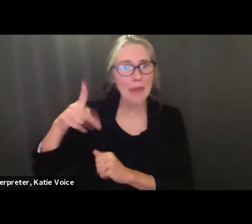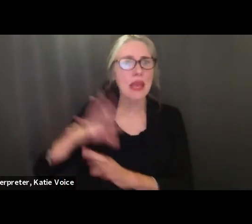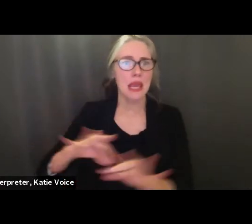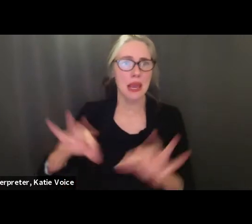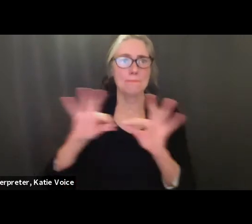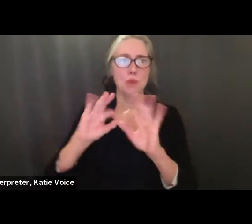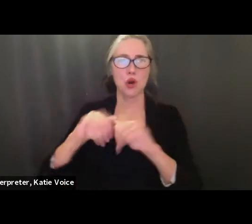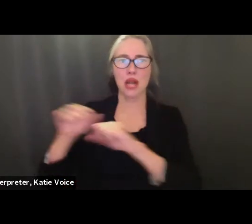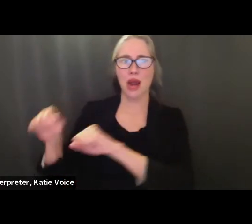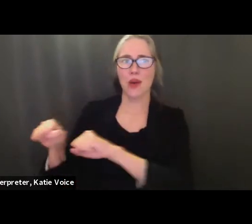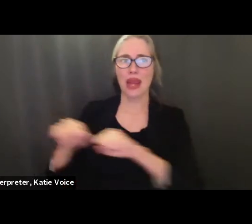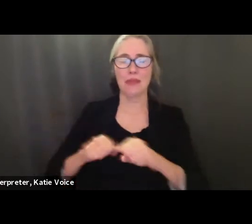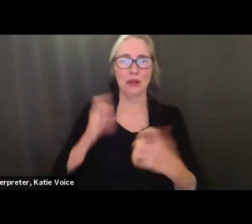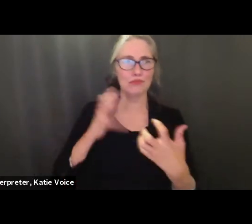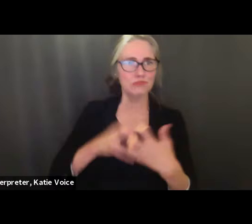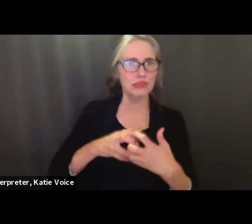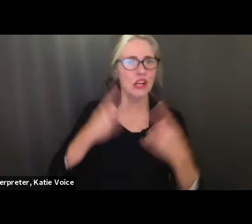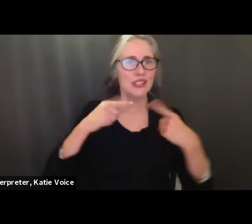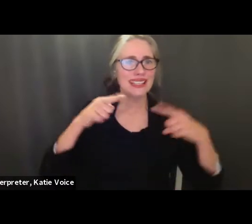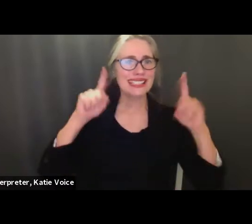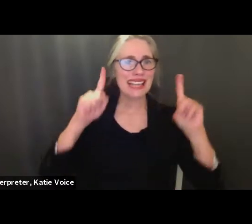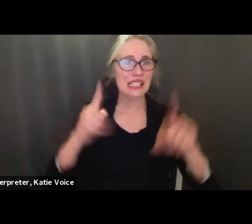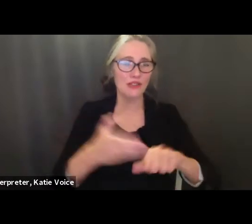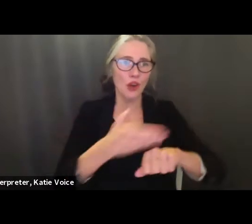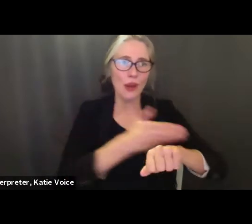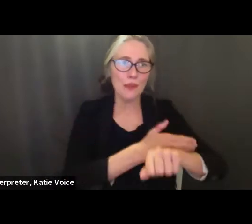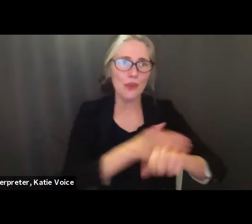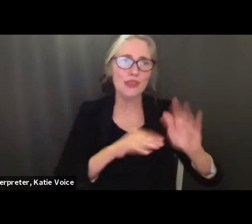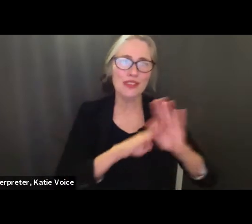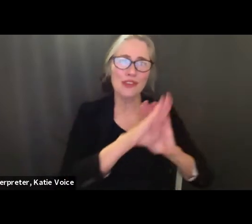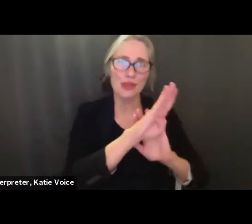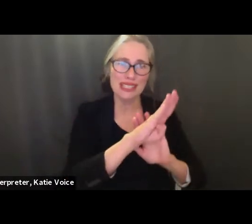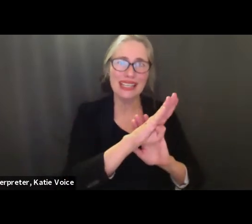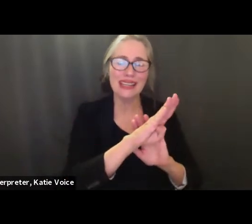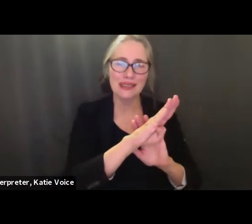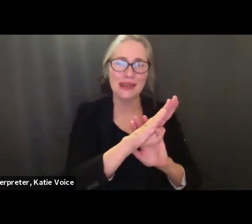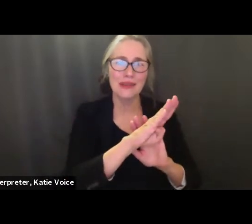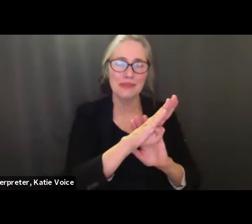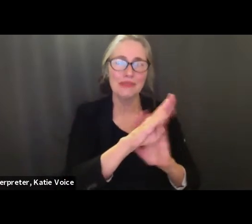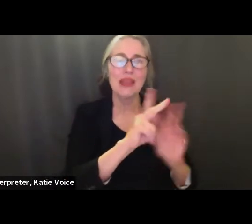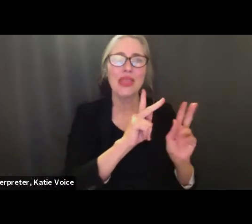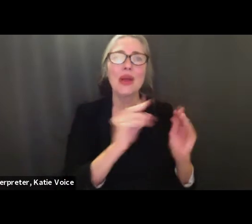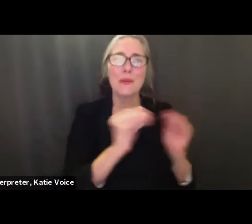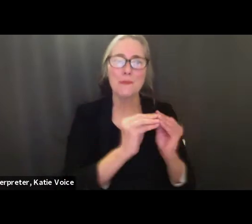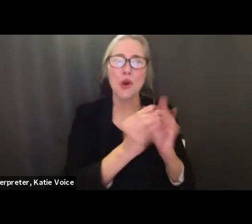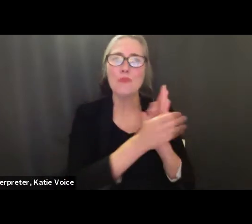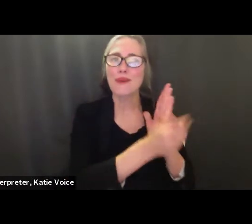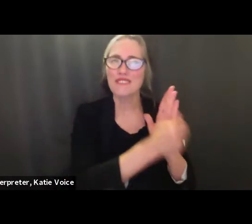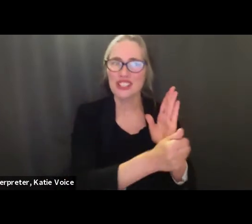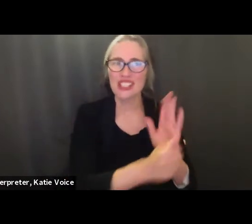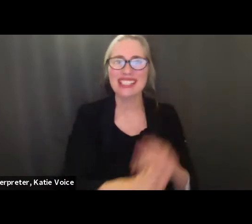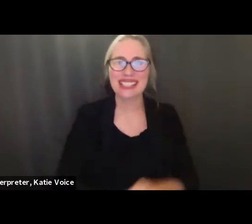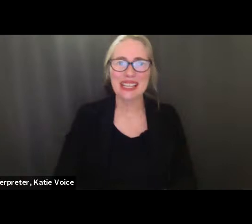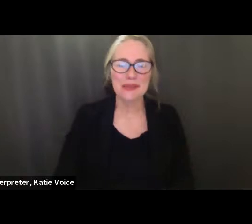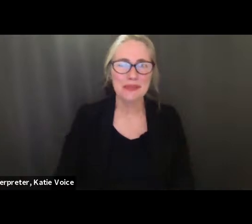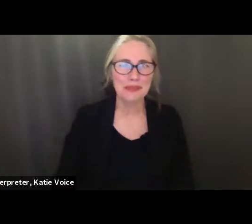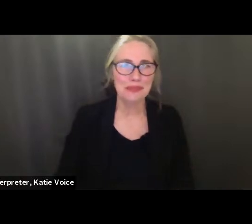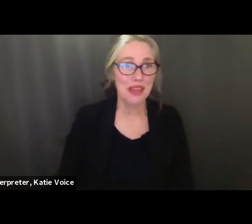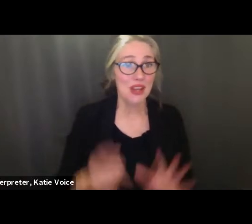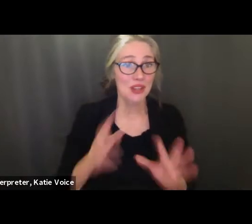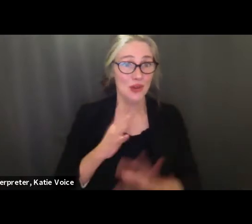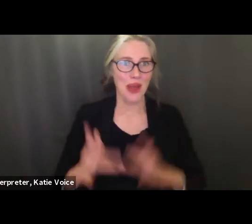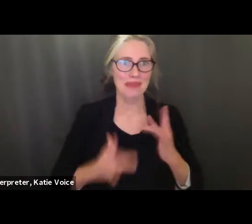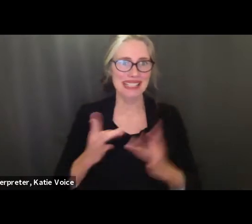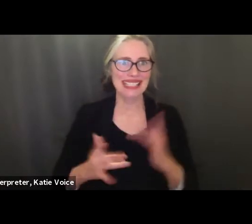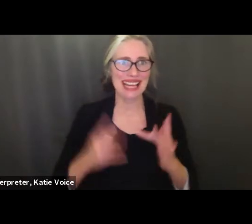able to then really be successful in increasing, increasing the proficiency. So I'm excited that this report is coming